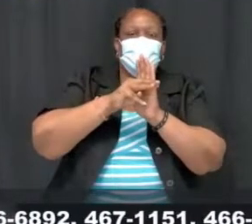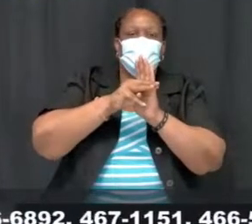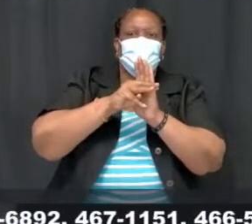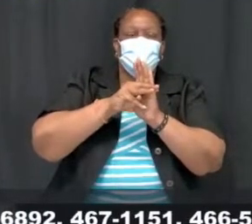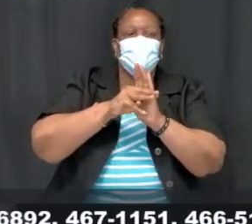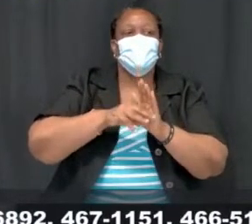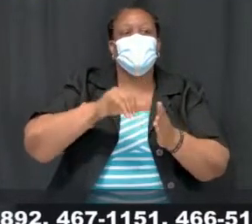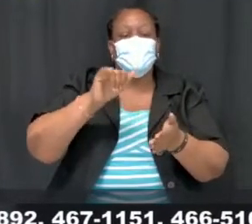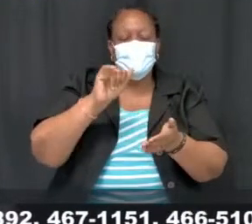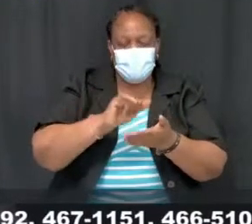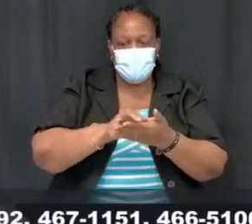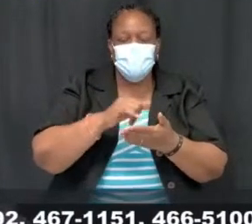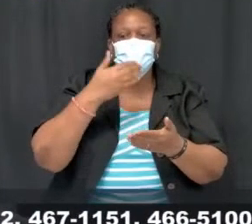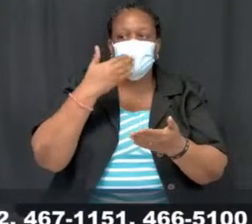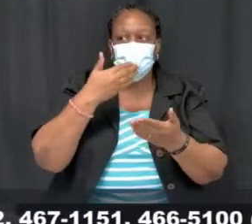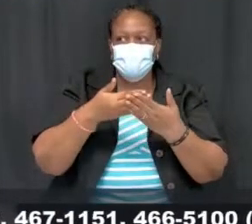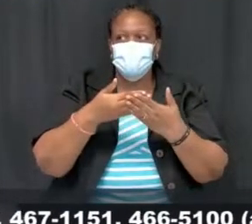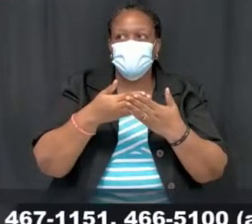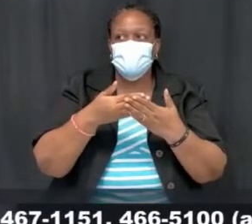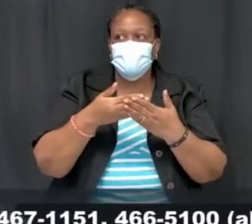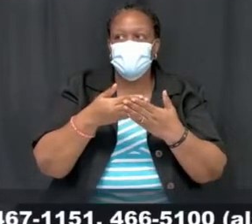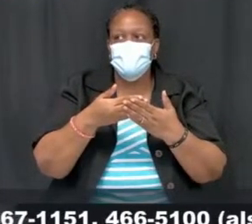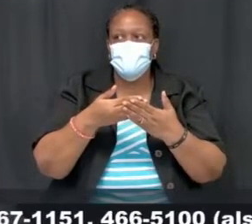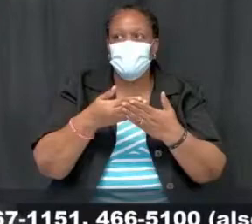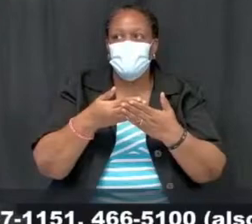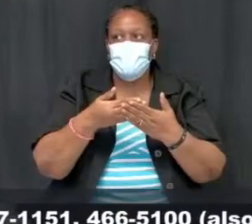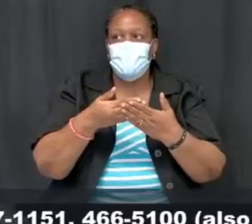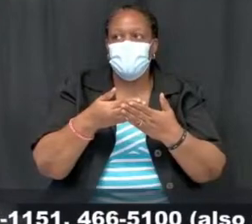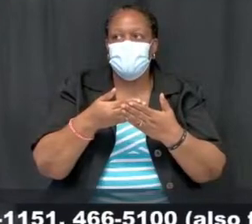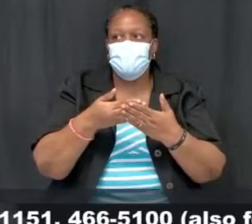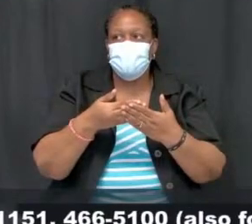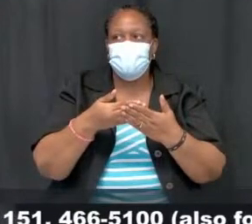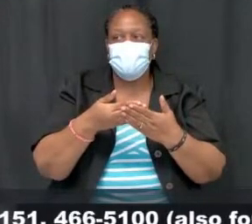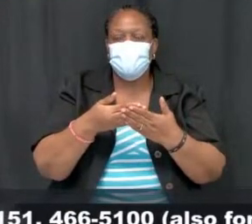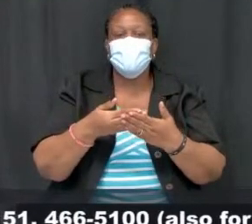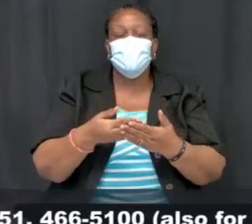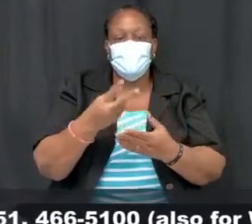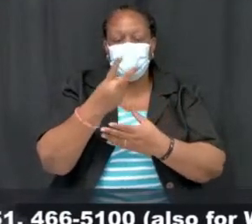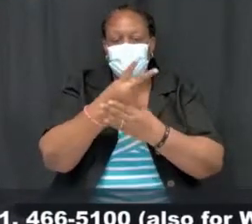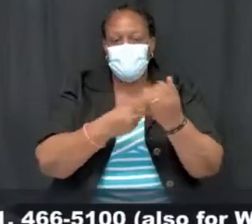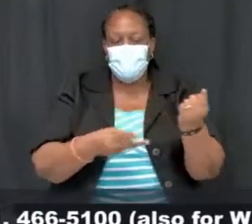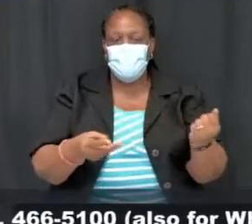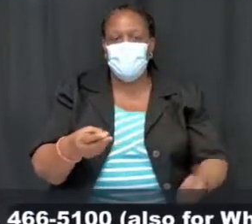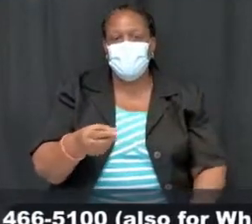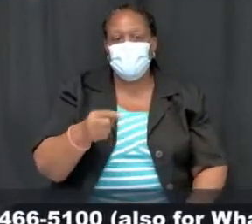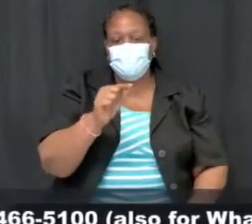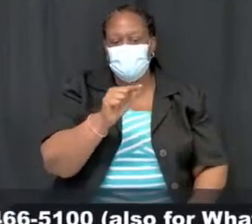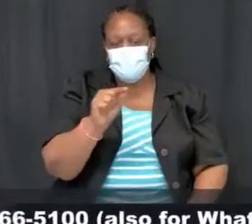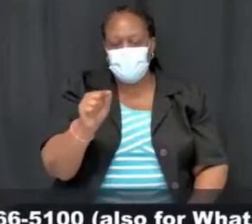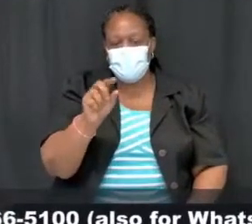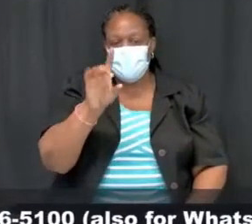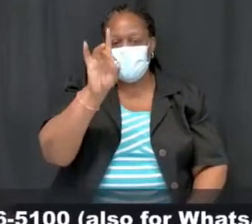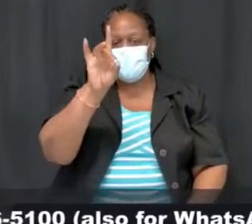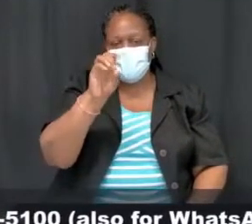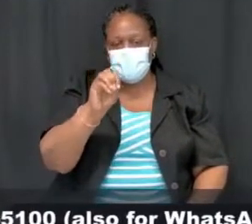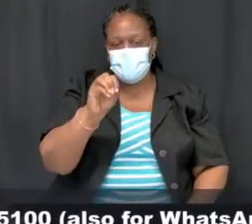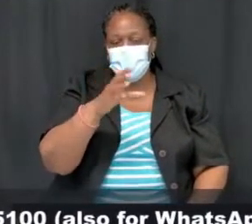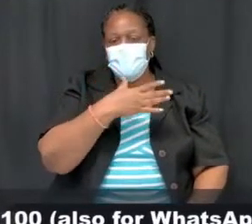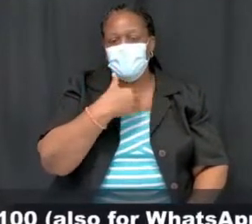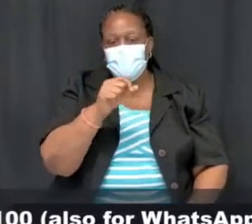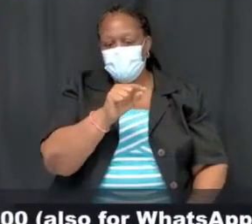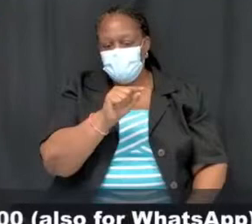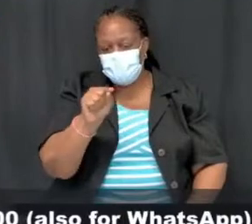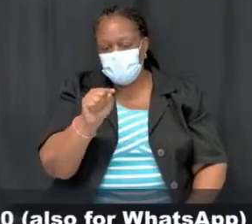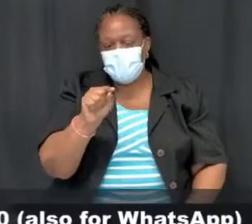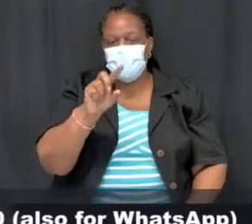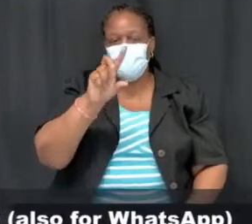our JNF hospital, we do have in our possession both the -80 and the -20 refrigerators